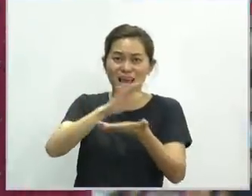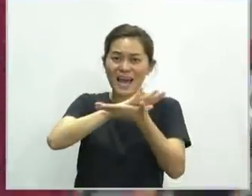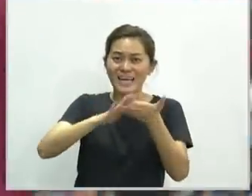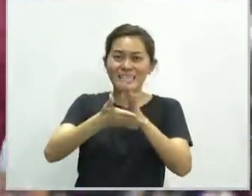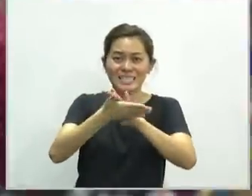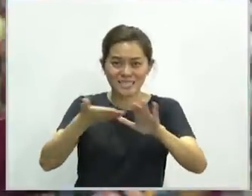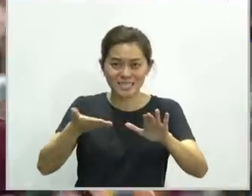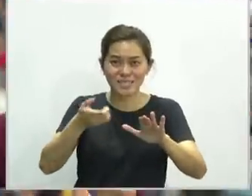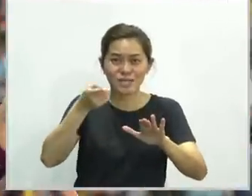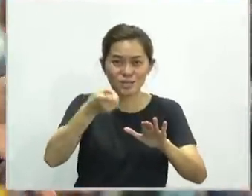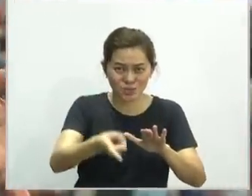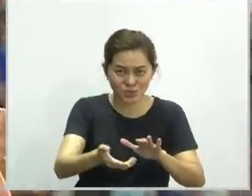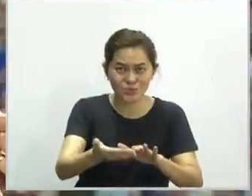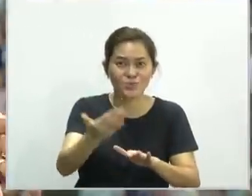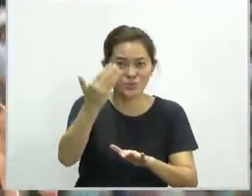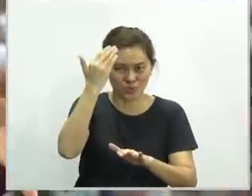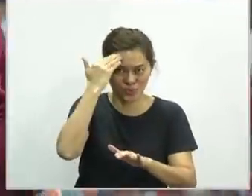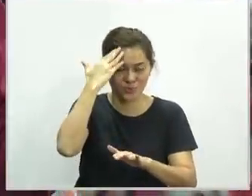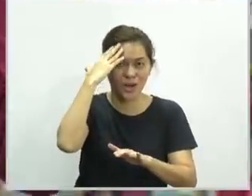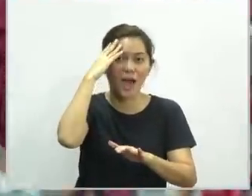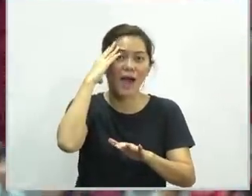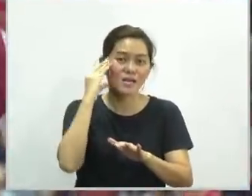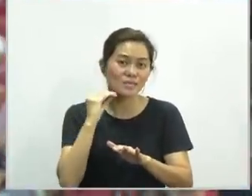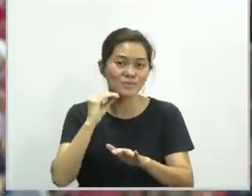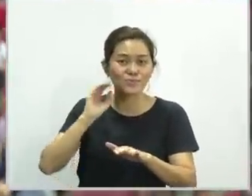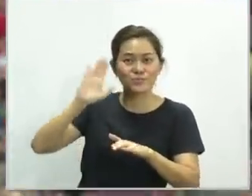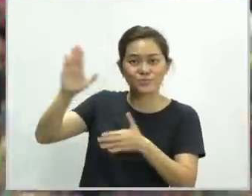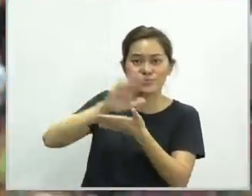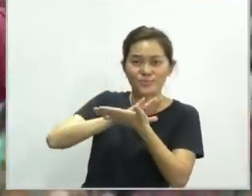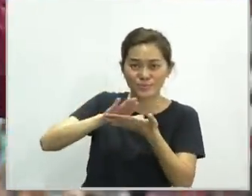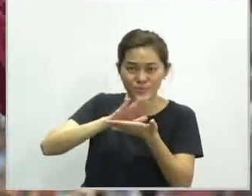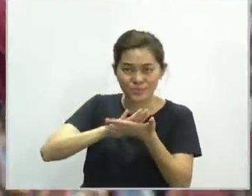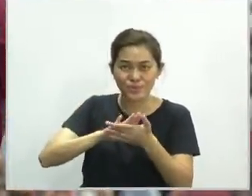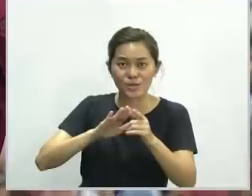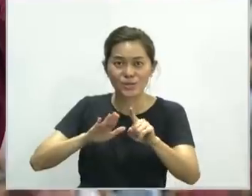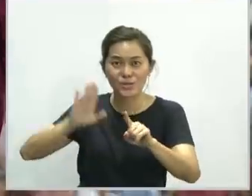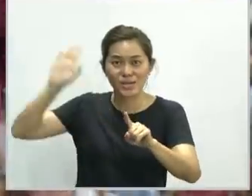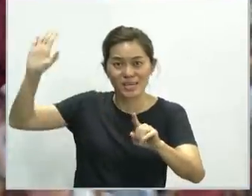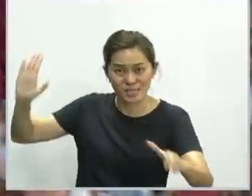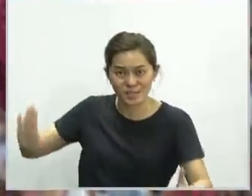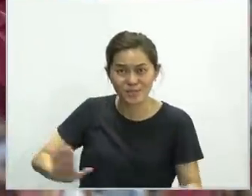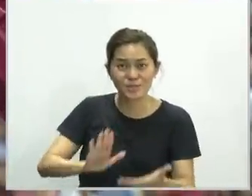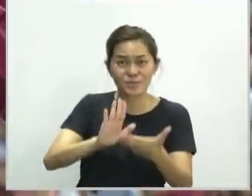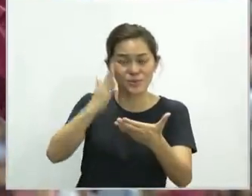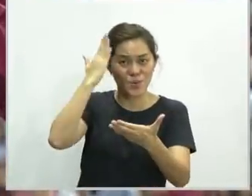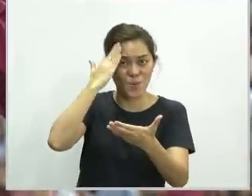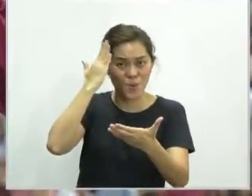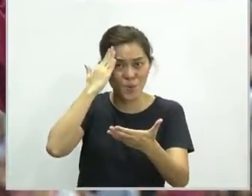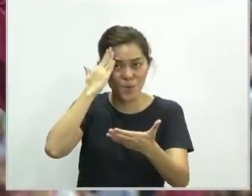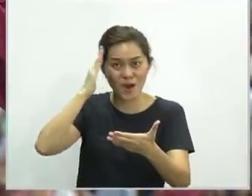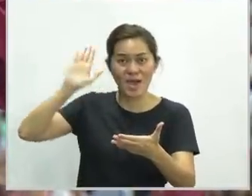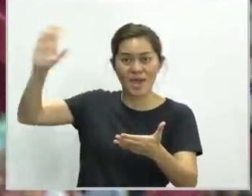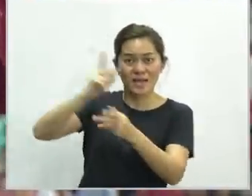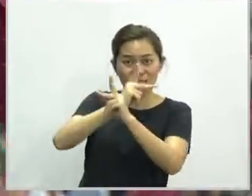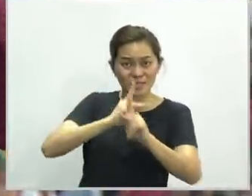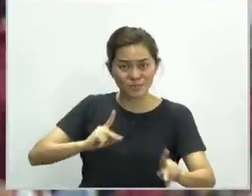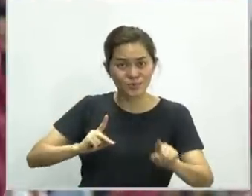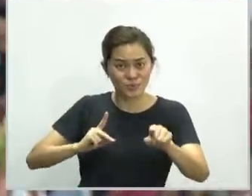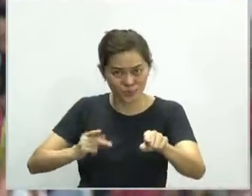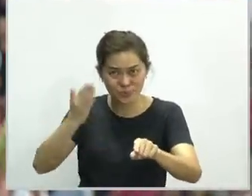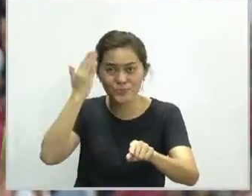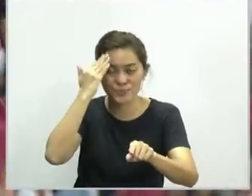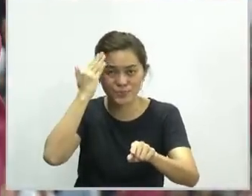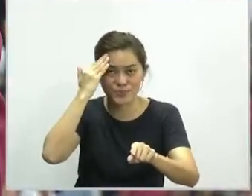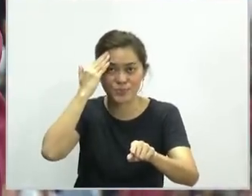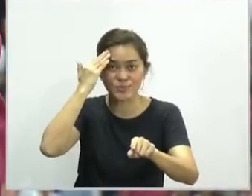know his cleansing. May you know his presence, his peace. And may